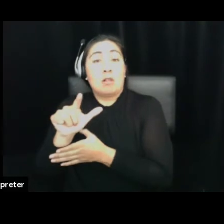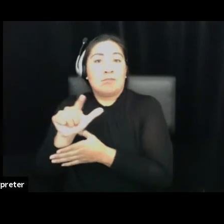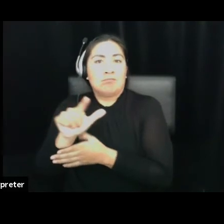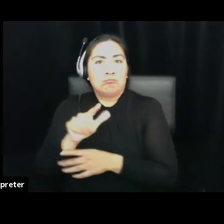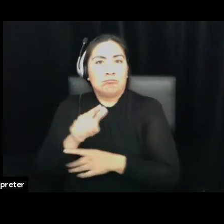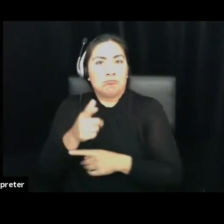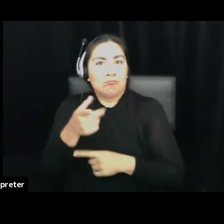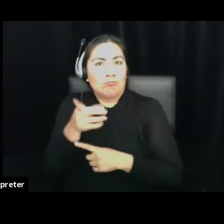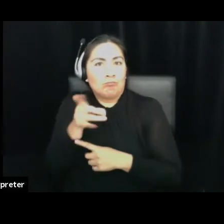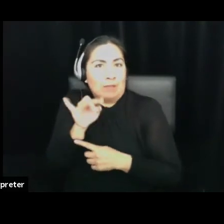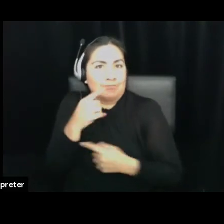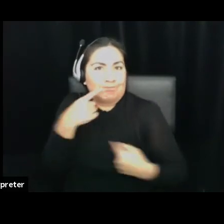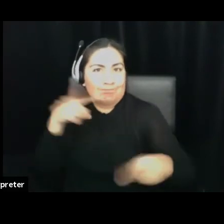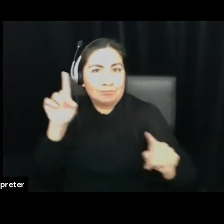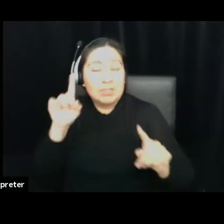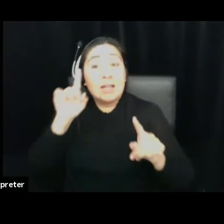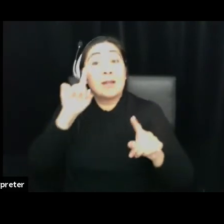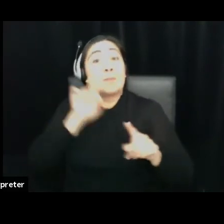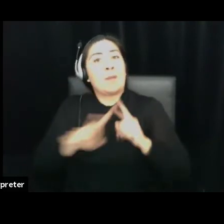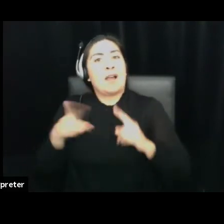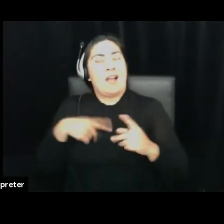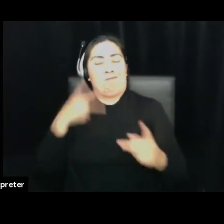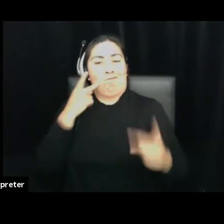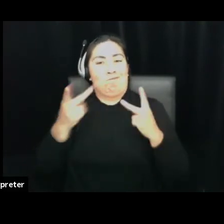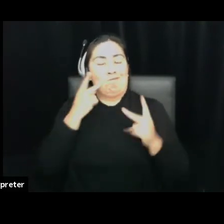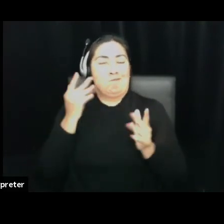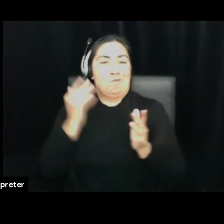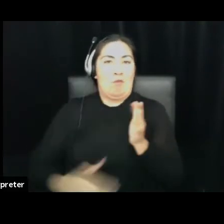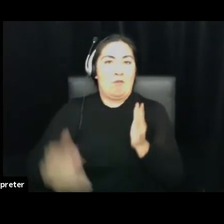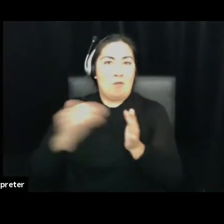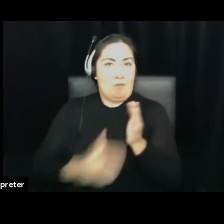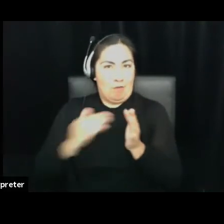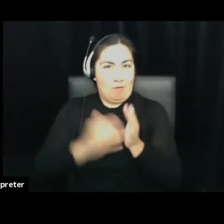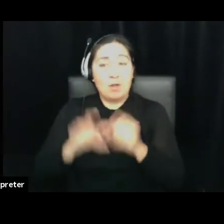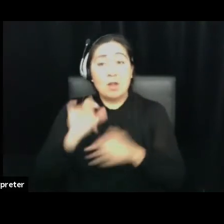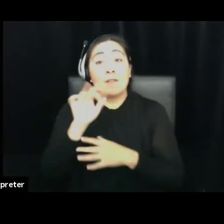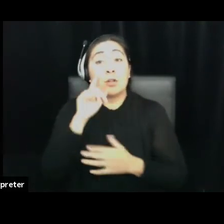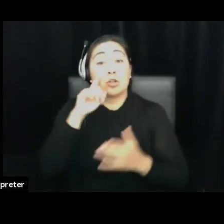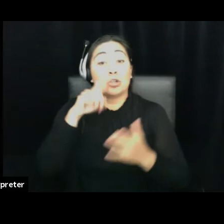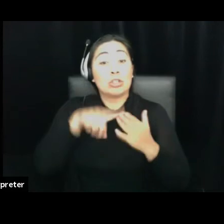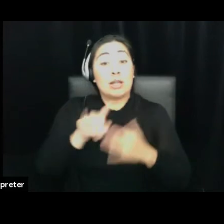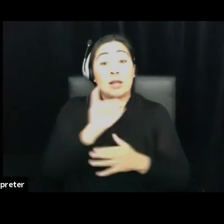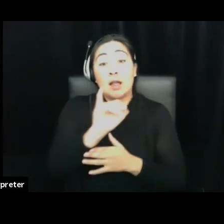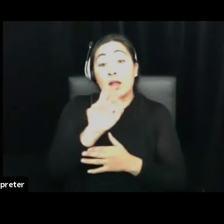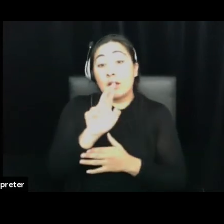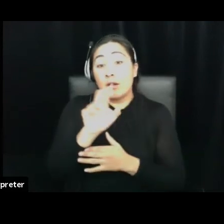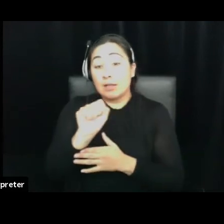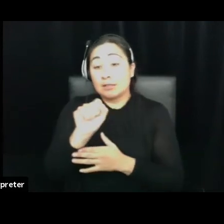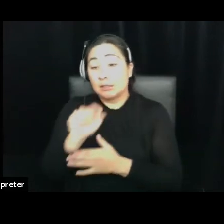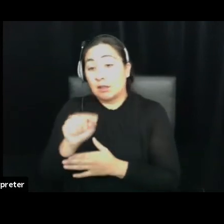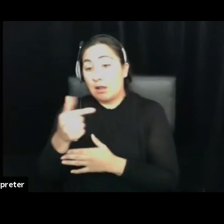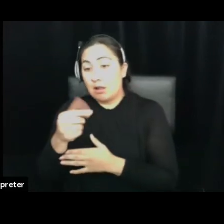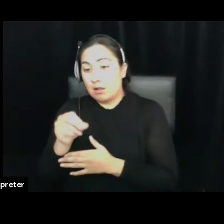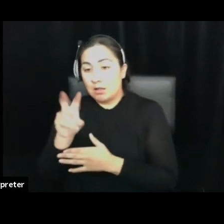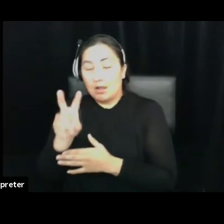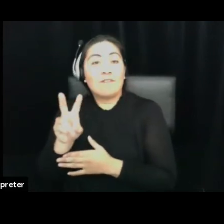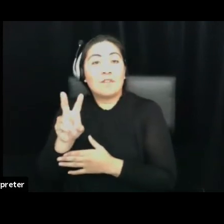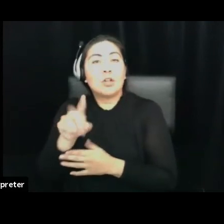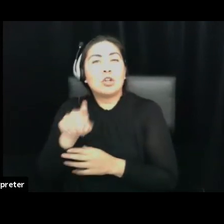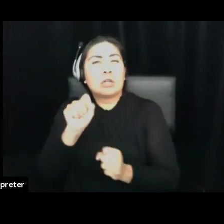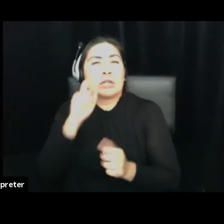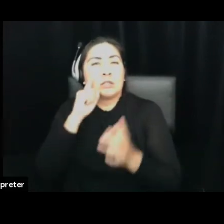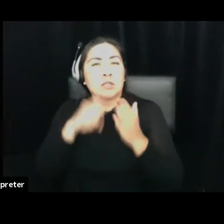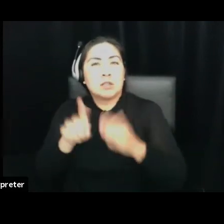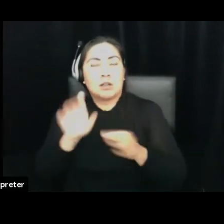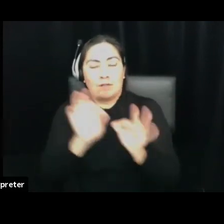over again. If you go to the IRS website, irs.gov, and look up the